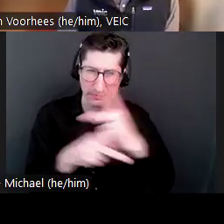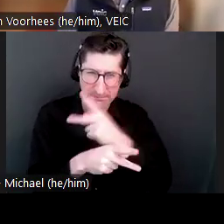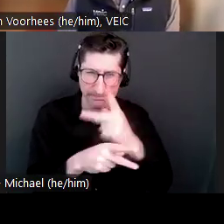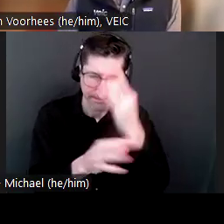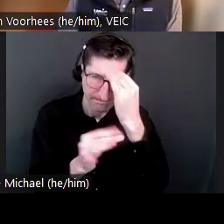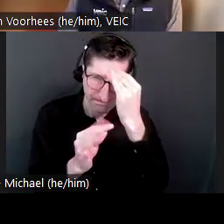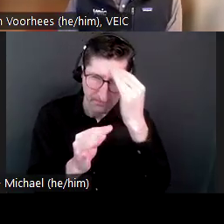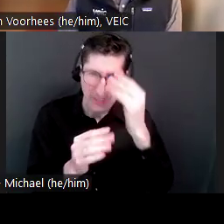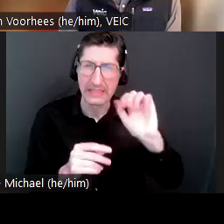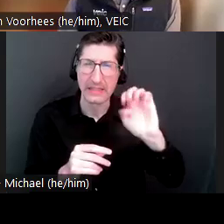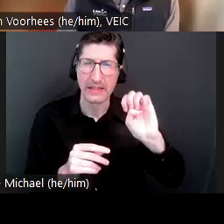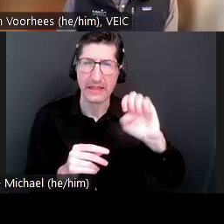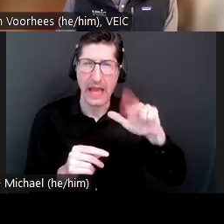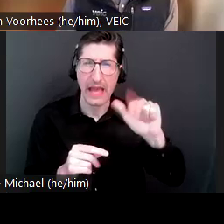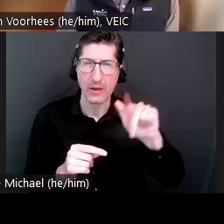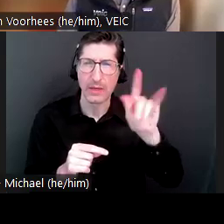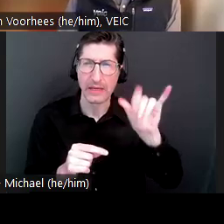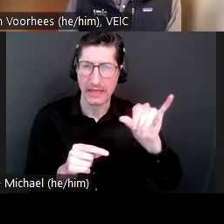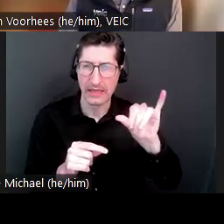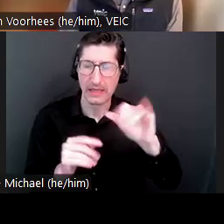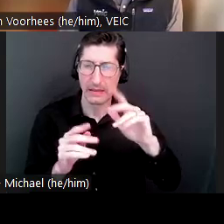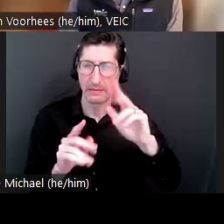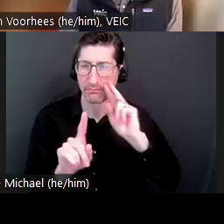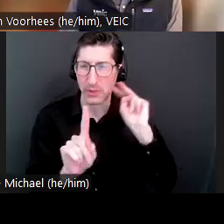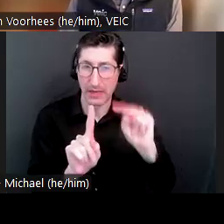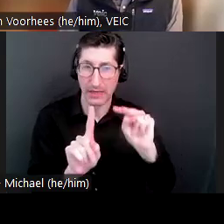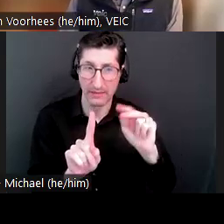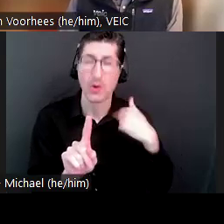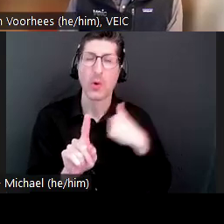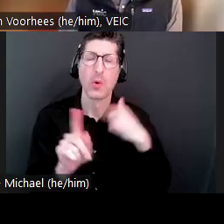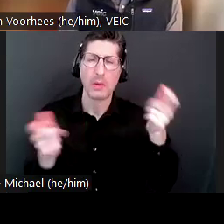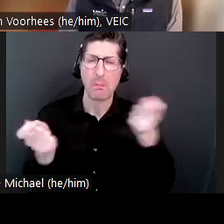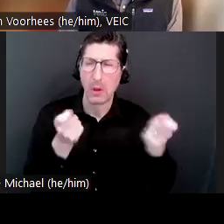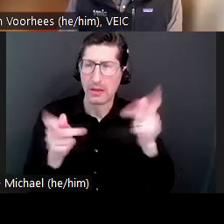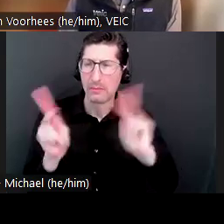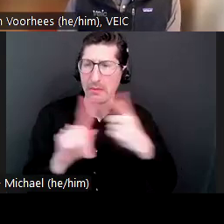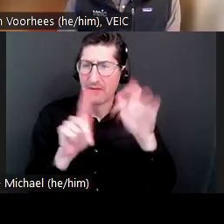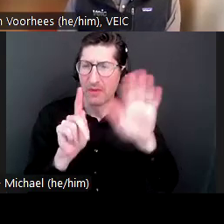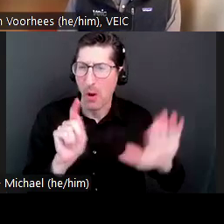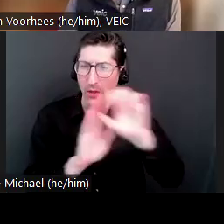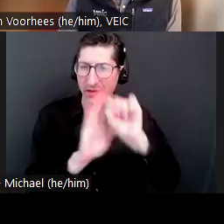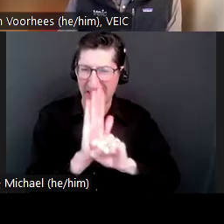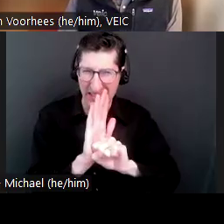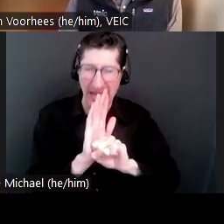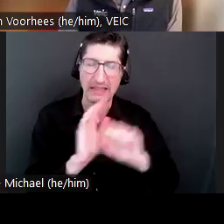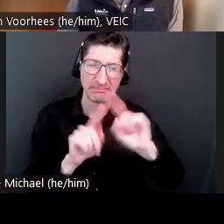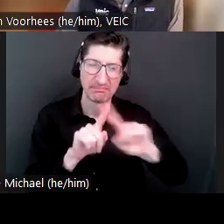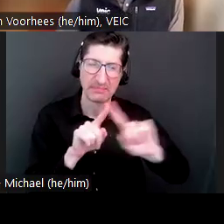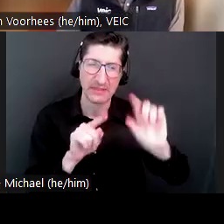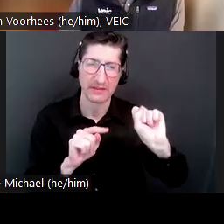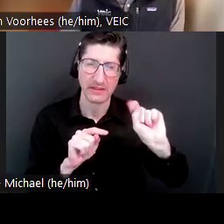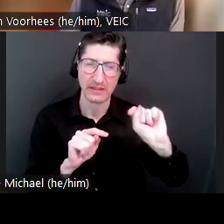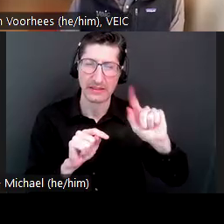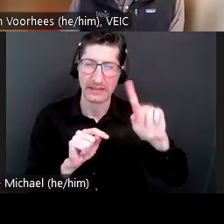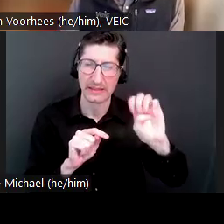this project. That committee was comprised from stakeholders across the state to advise us on